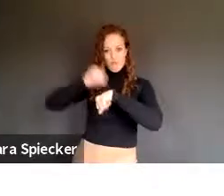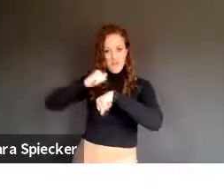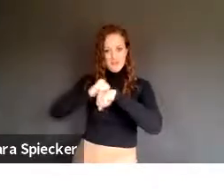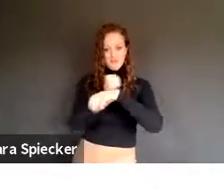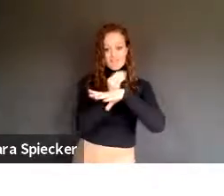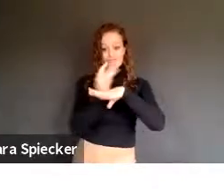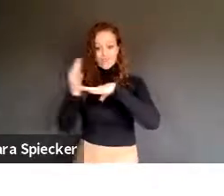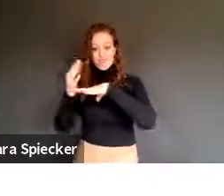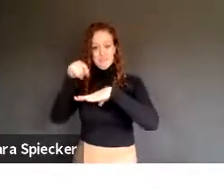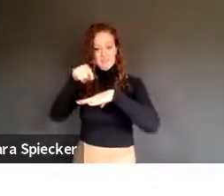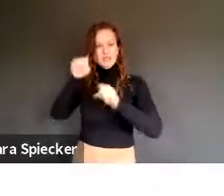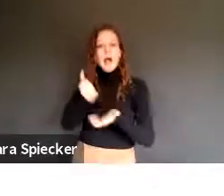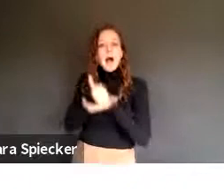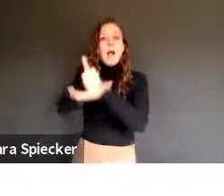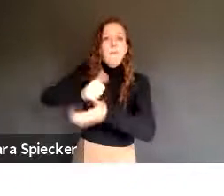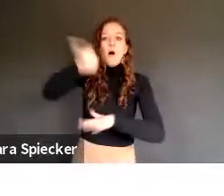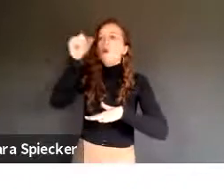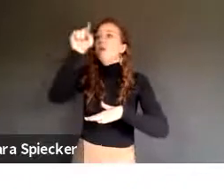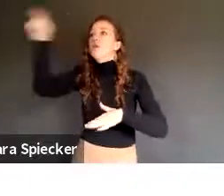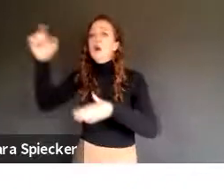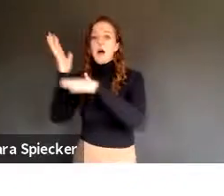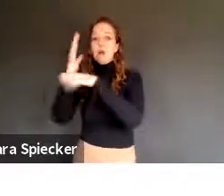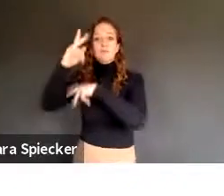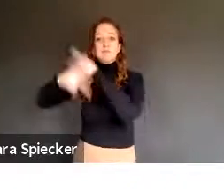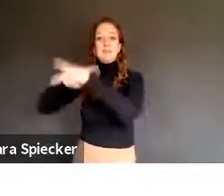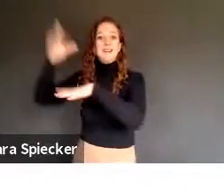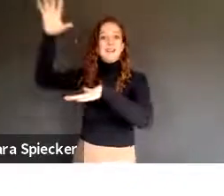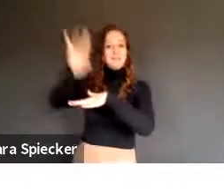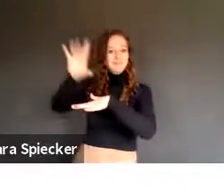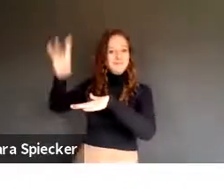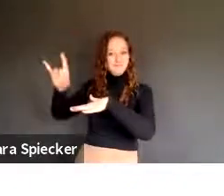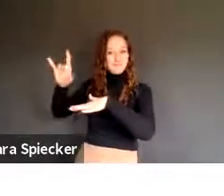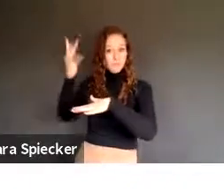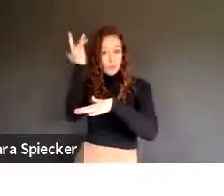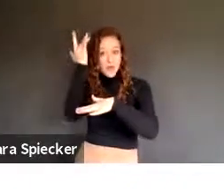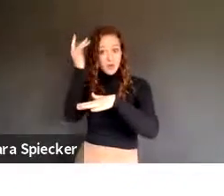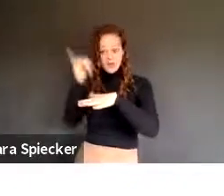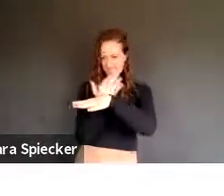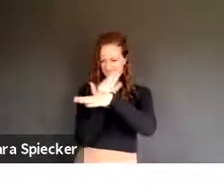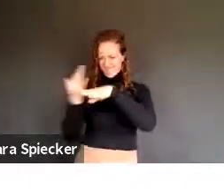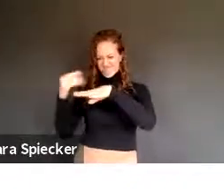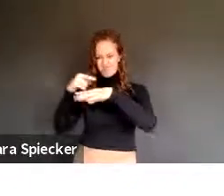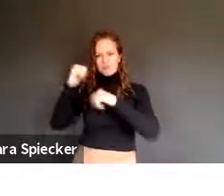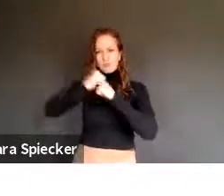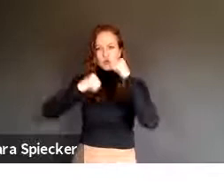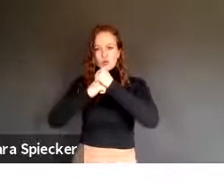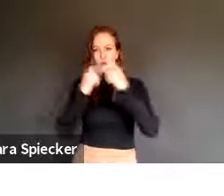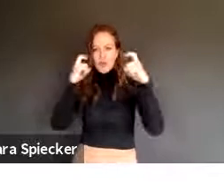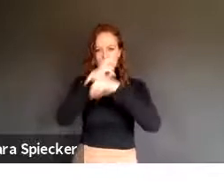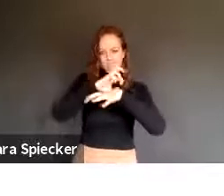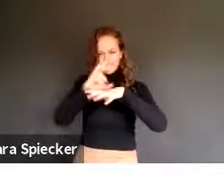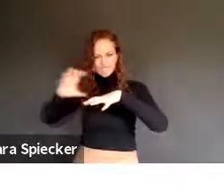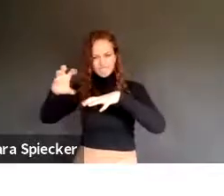Now for that's competition. Now for facilitation, a macroalgal species can, in some cases, enhance the survival of